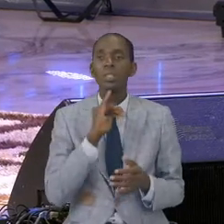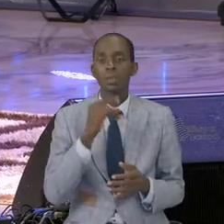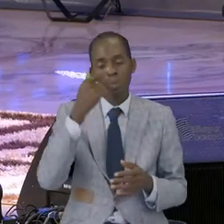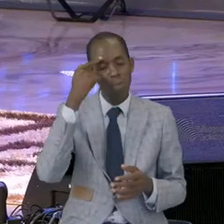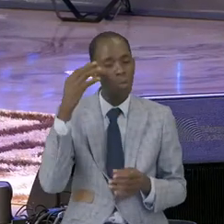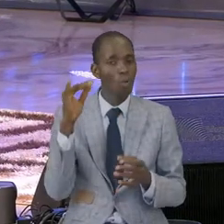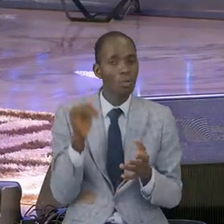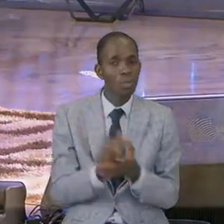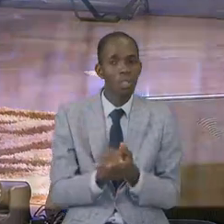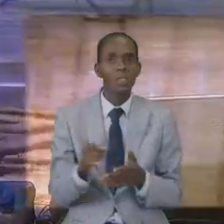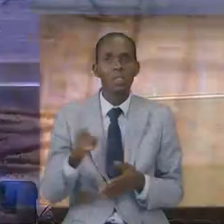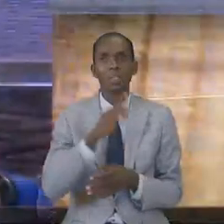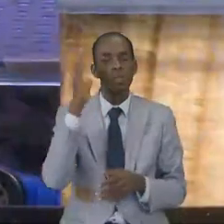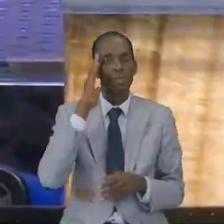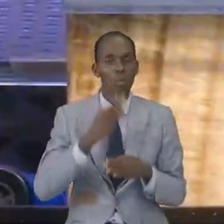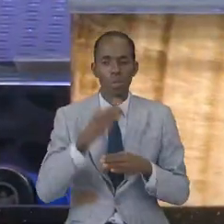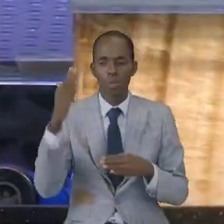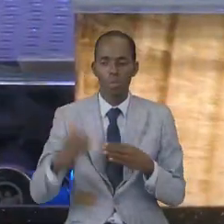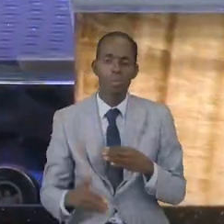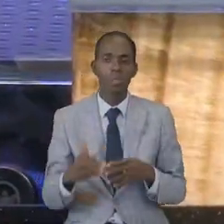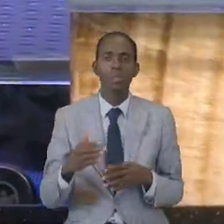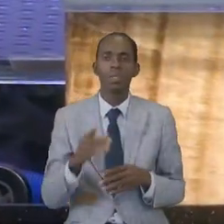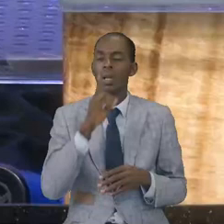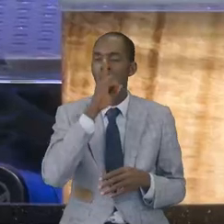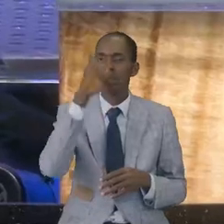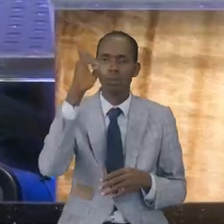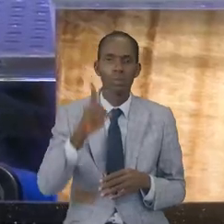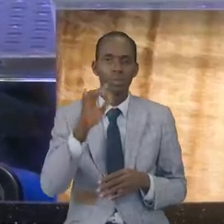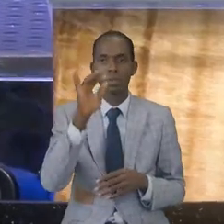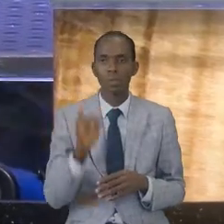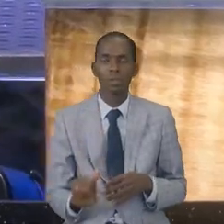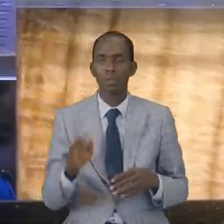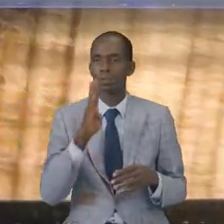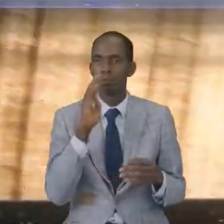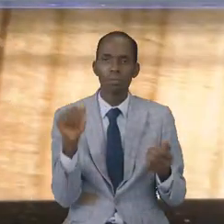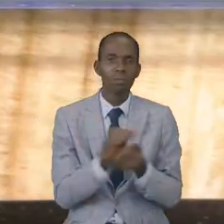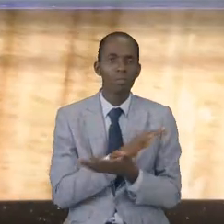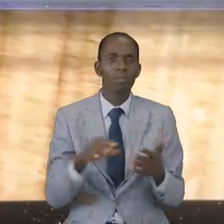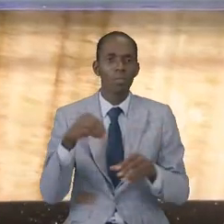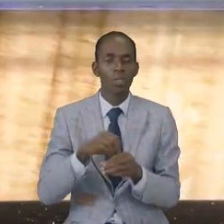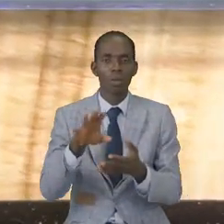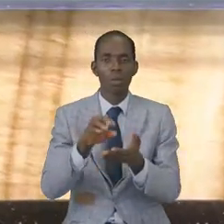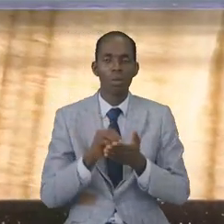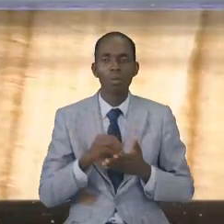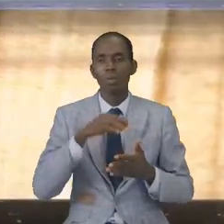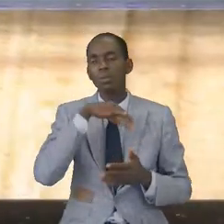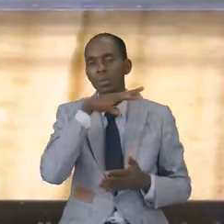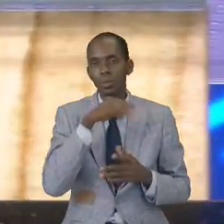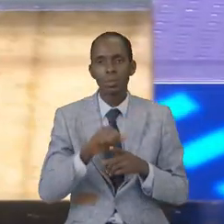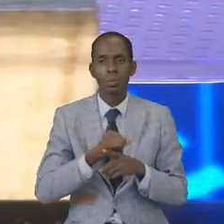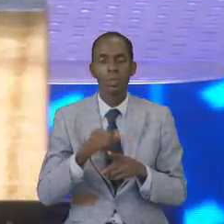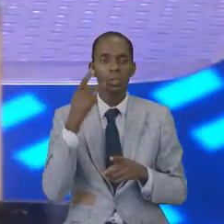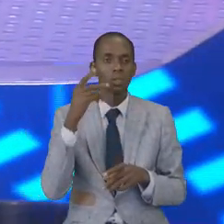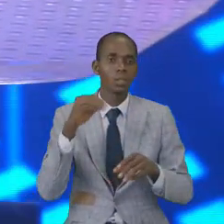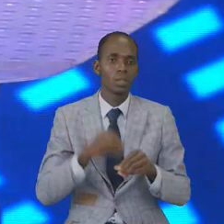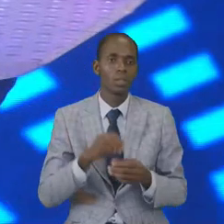they shall utterly, completely, assuredly perish in their corruption. In verse